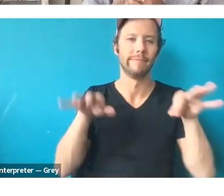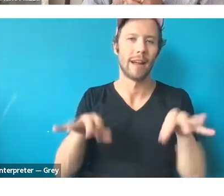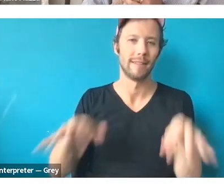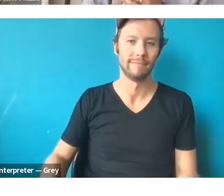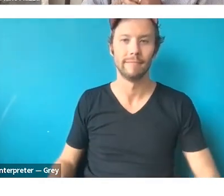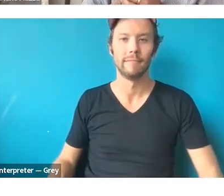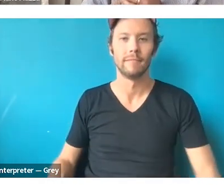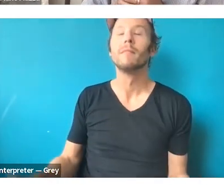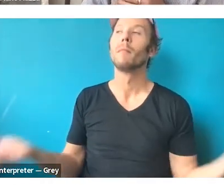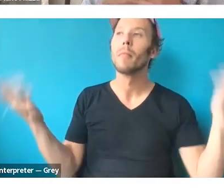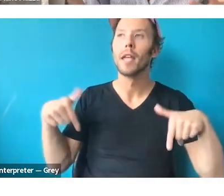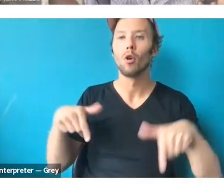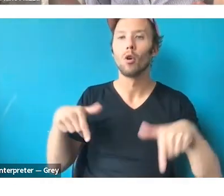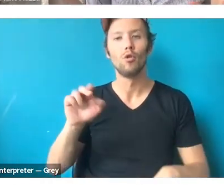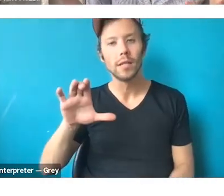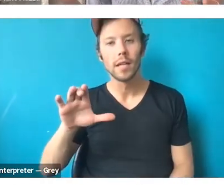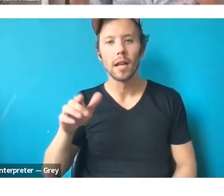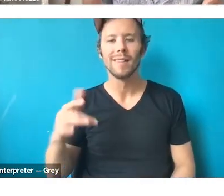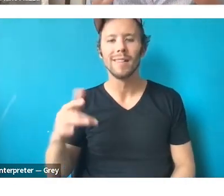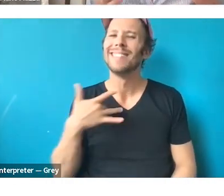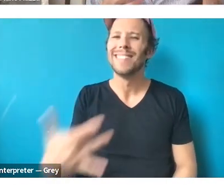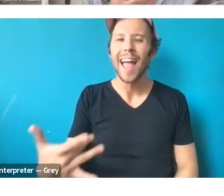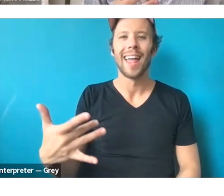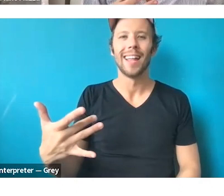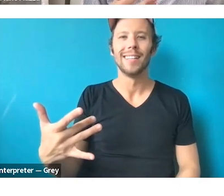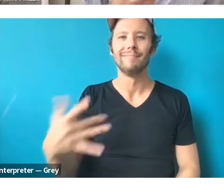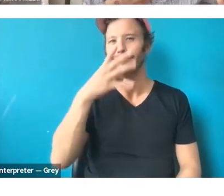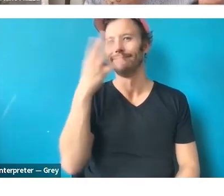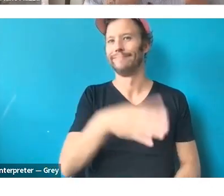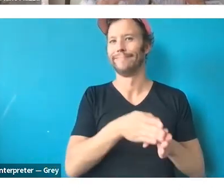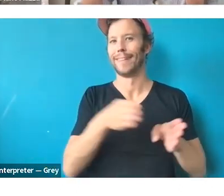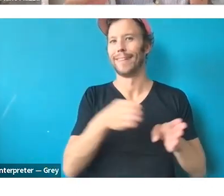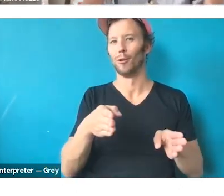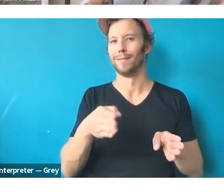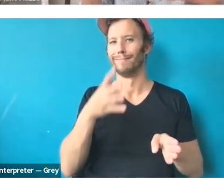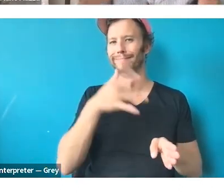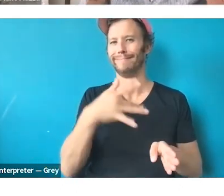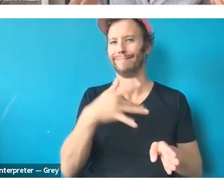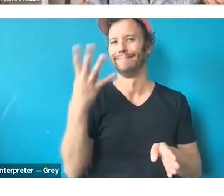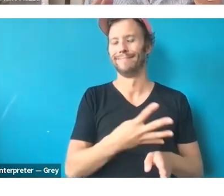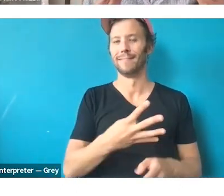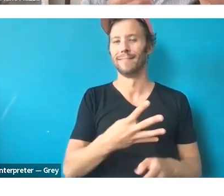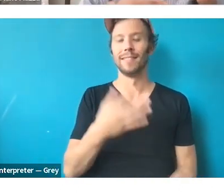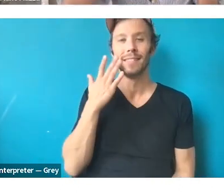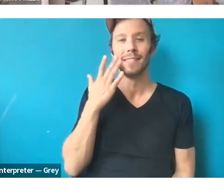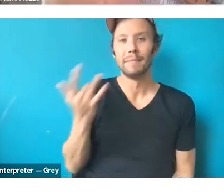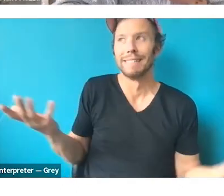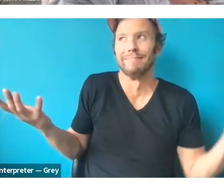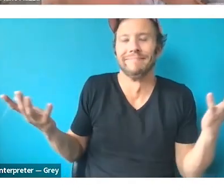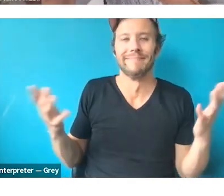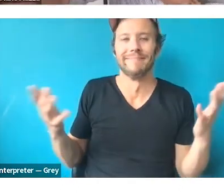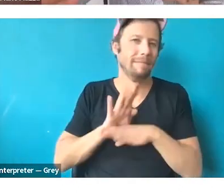in New York City, we forget to talk to our neighbors. We forget that they're people too. We forget that when you're having, financial exchanges, that there's like